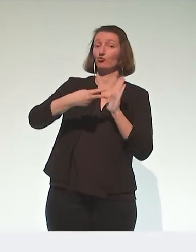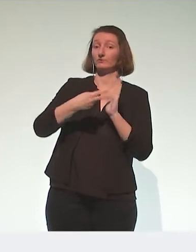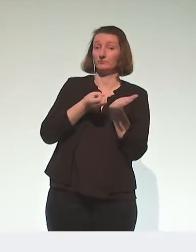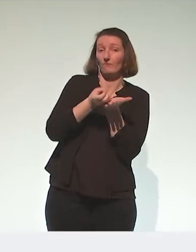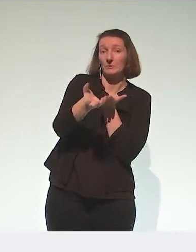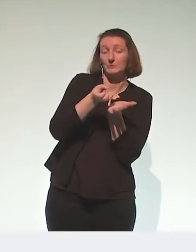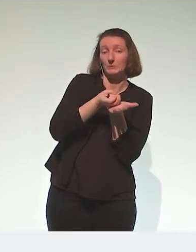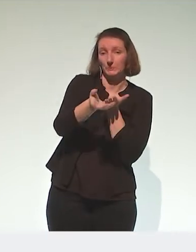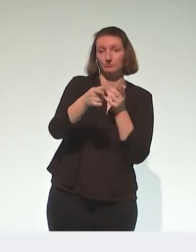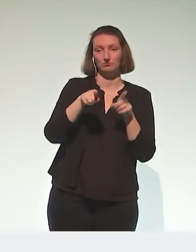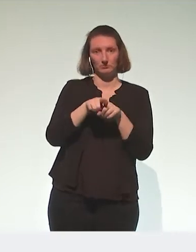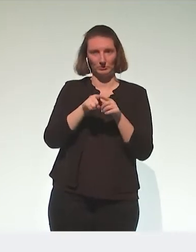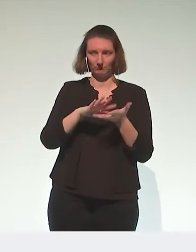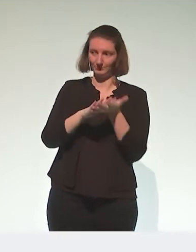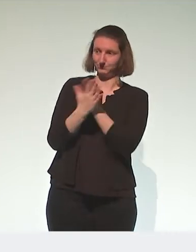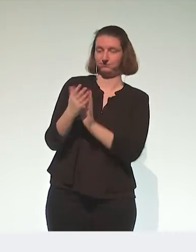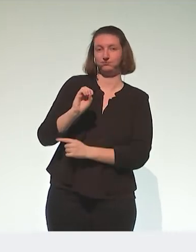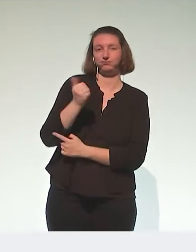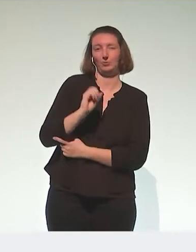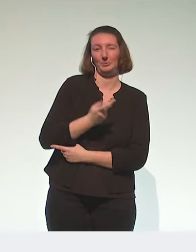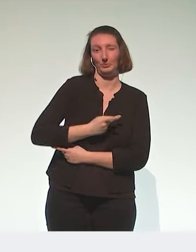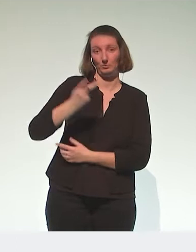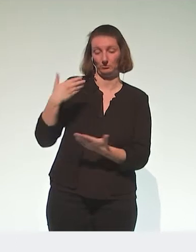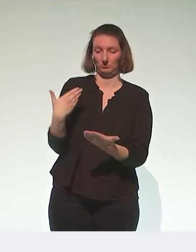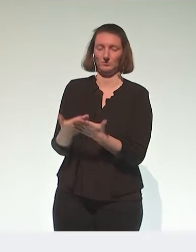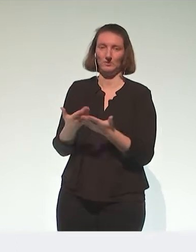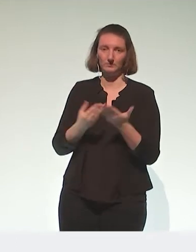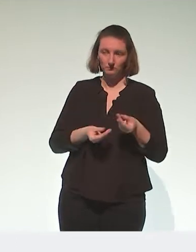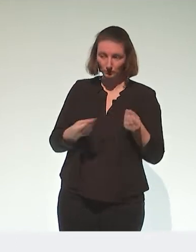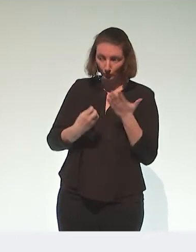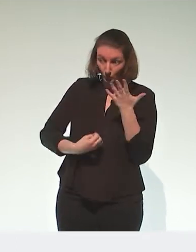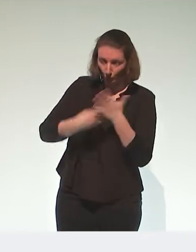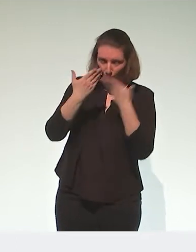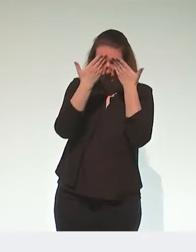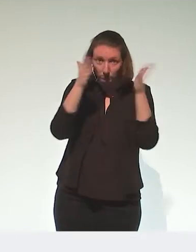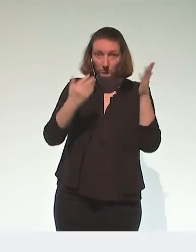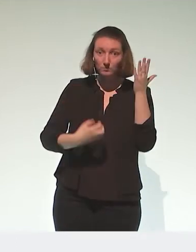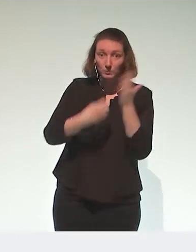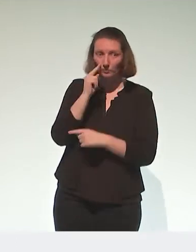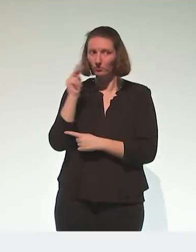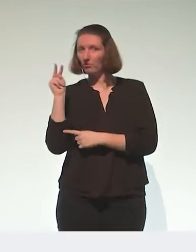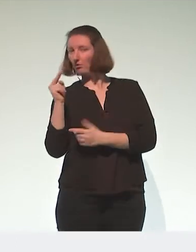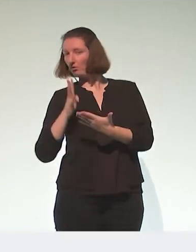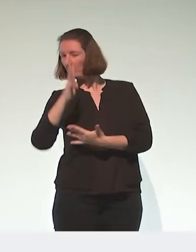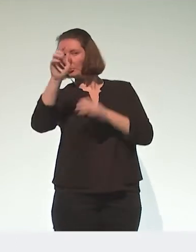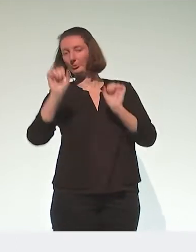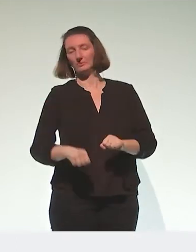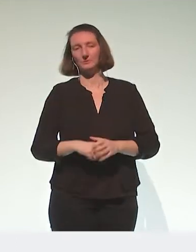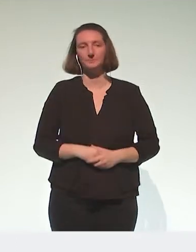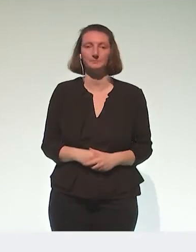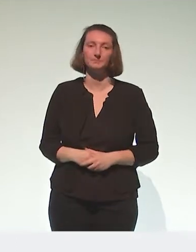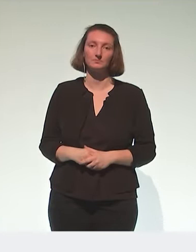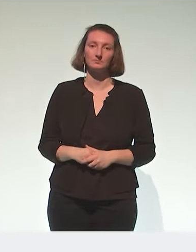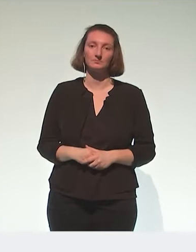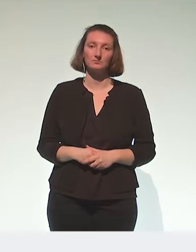The use of ICTs, information and communications technologies, as well as digital technologies, breaks new